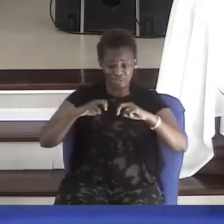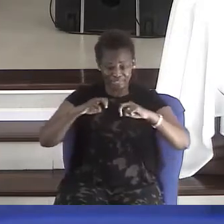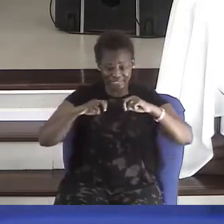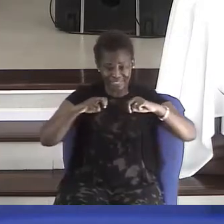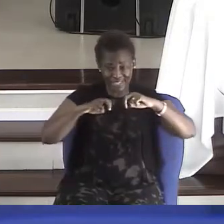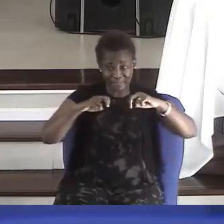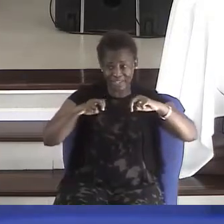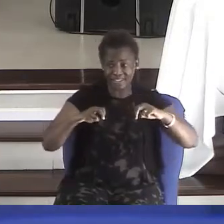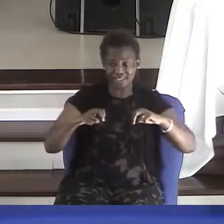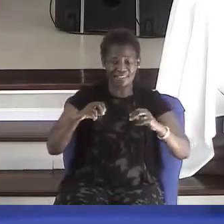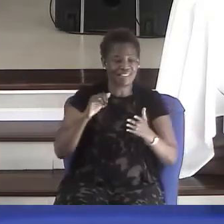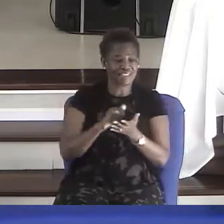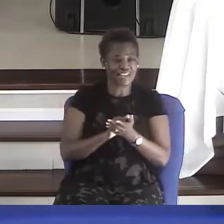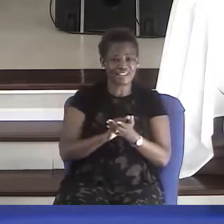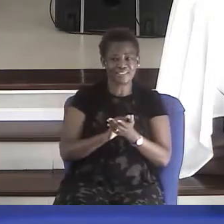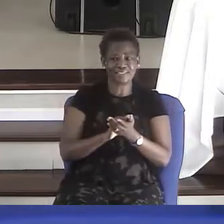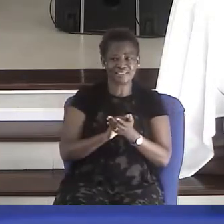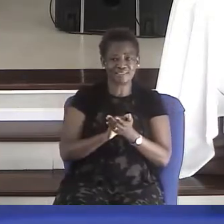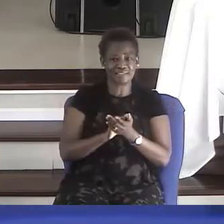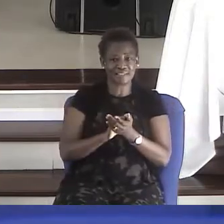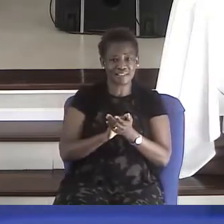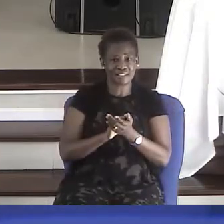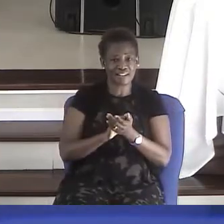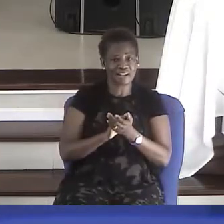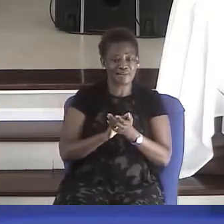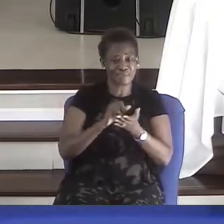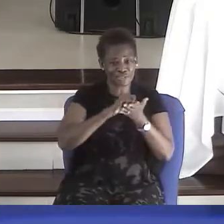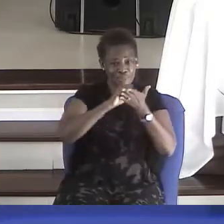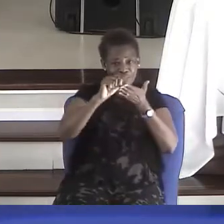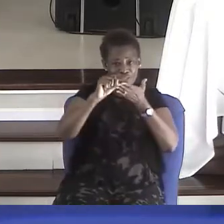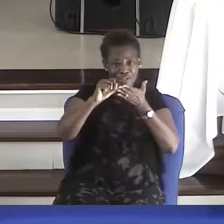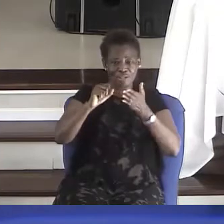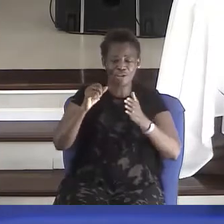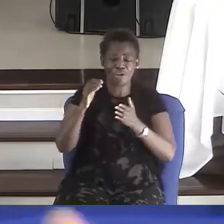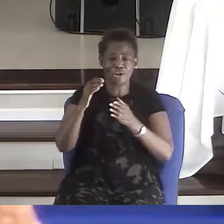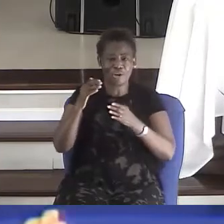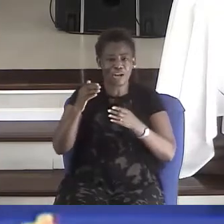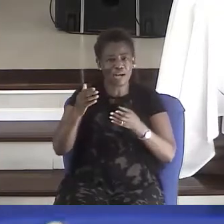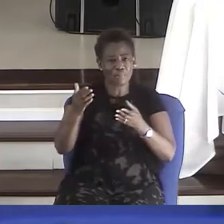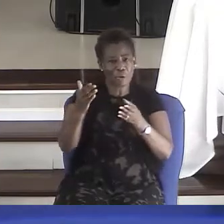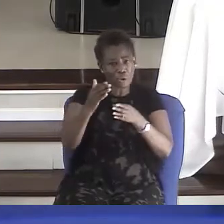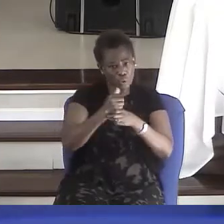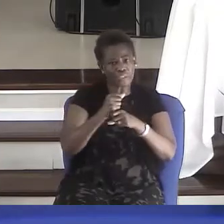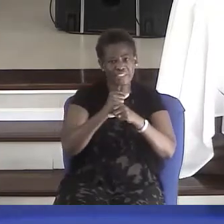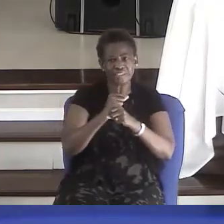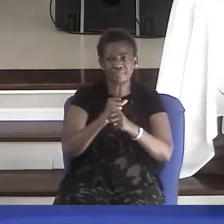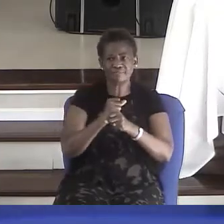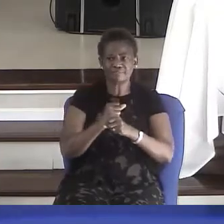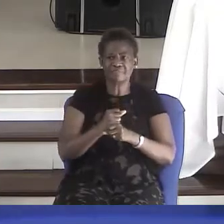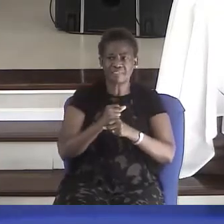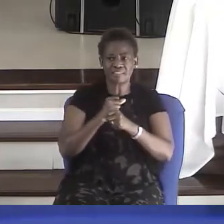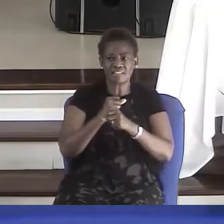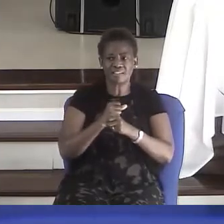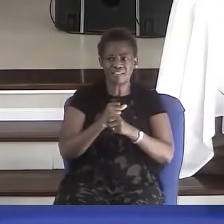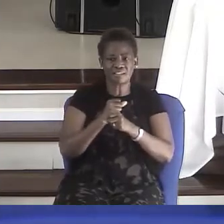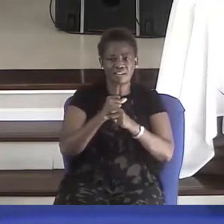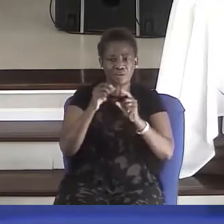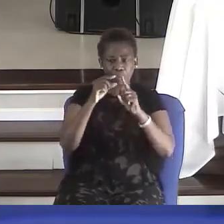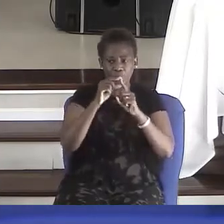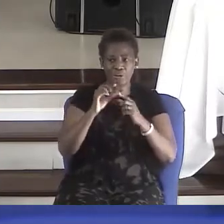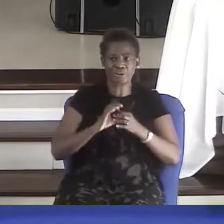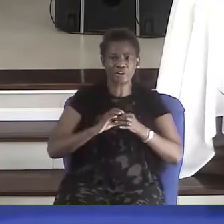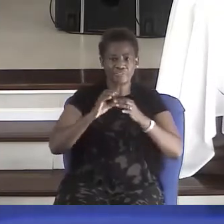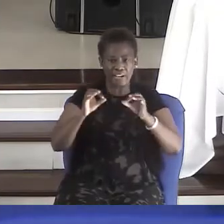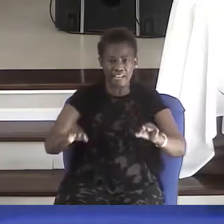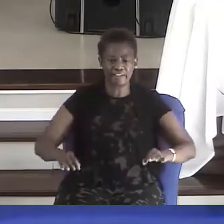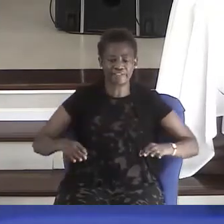Holding forth the word of life. By now you understand that